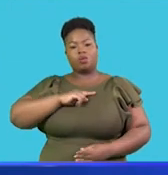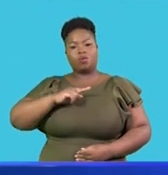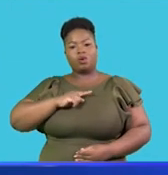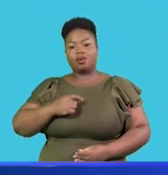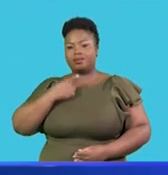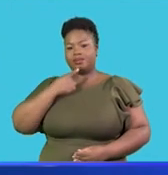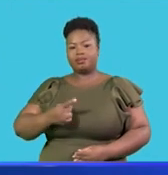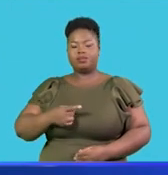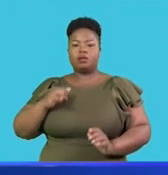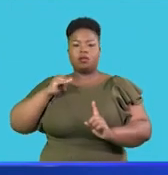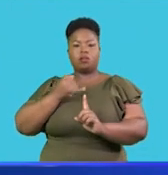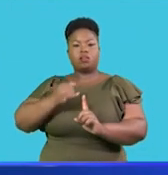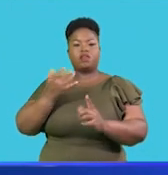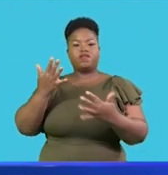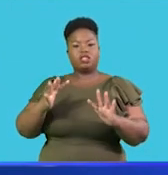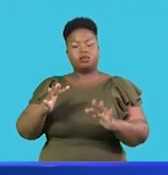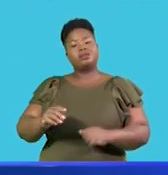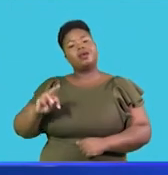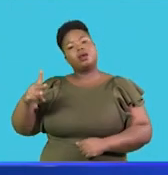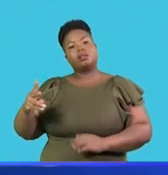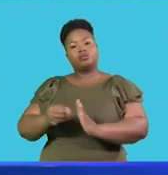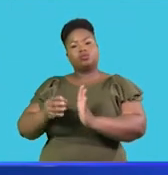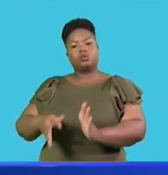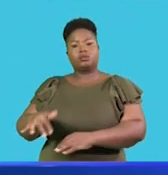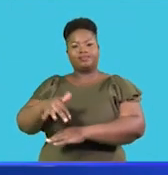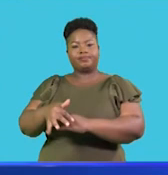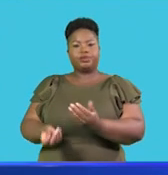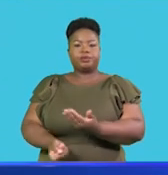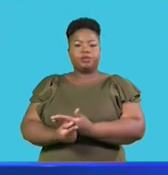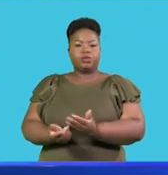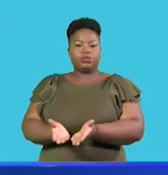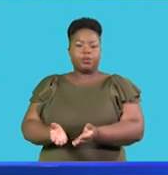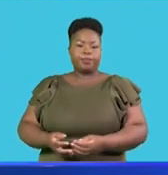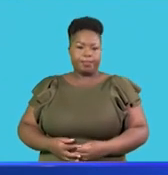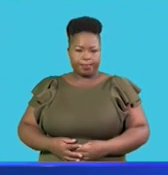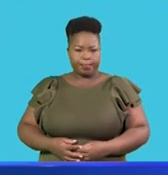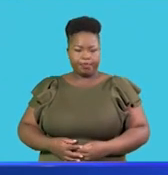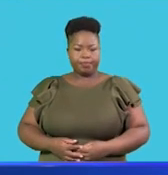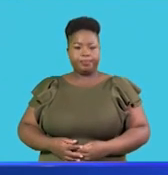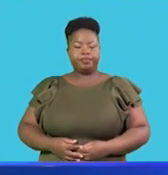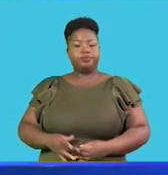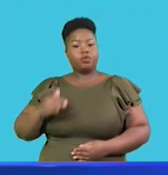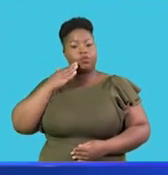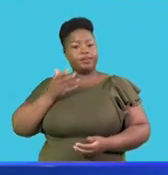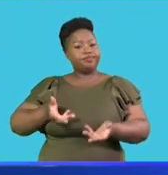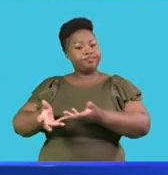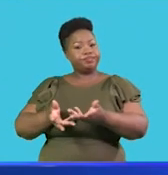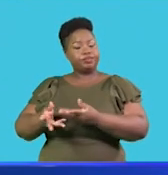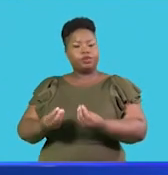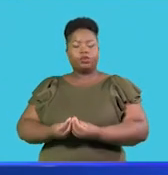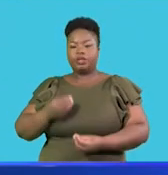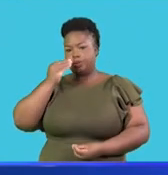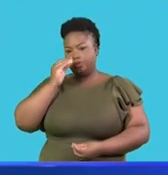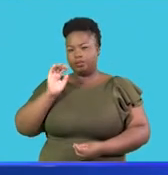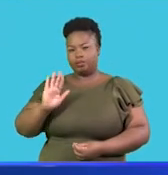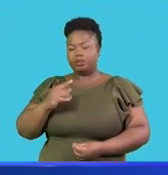gore o hlajuwe ke moithuti mmoho le yena ketsahalong e phethaletseng ka ntle ho jarete ya sekolo. Puisanong ya hae le baqolotsi ba ditaba